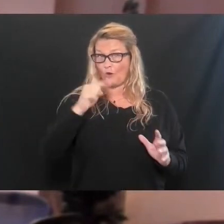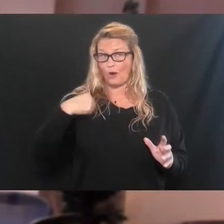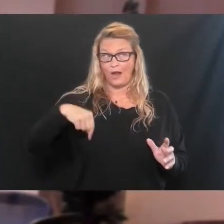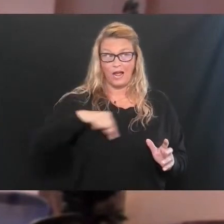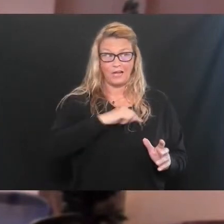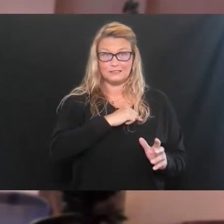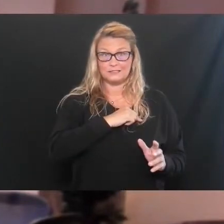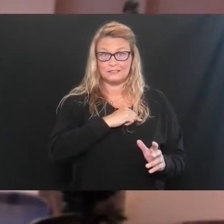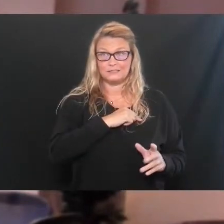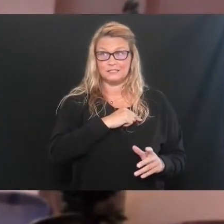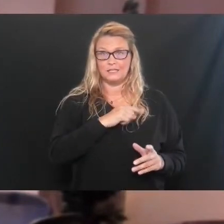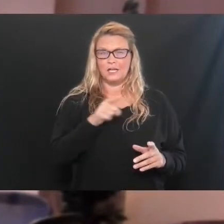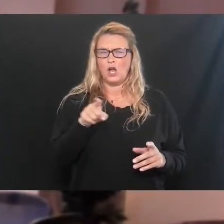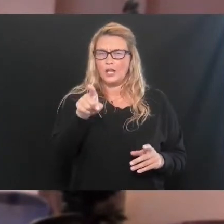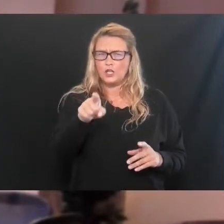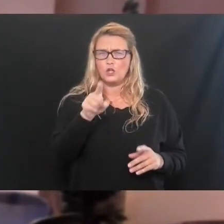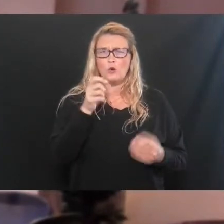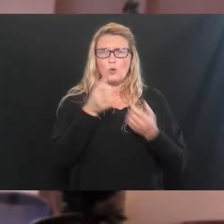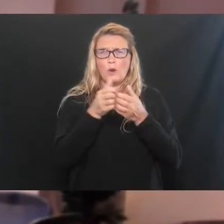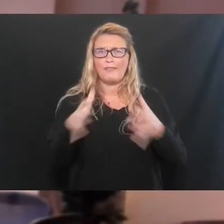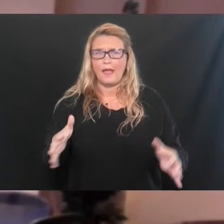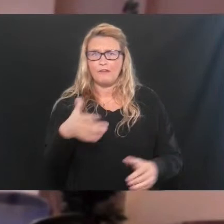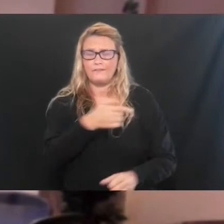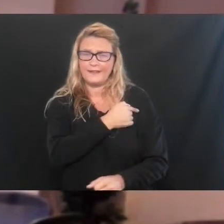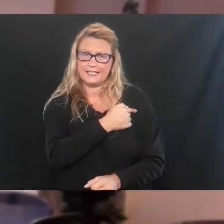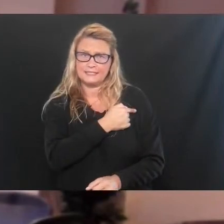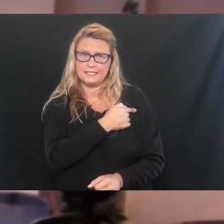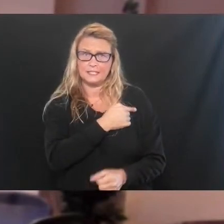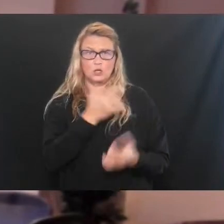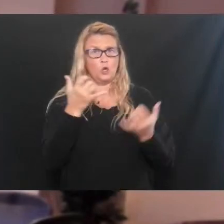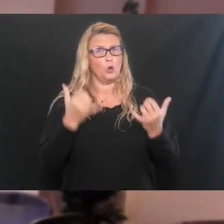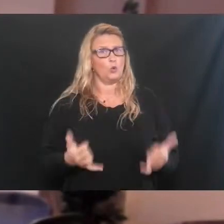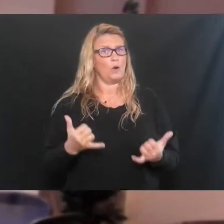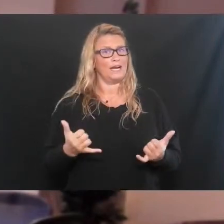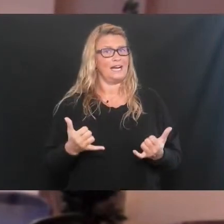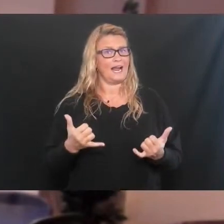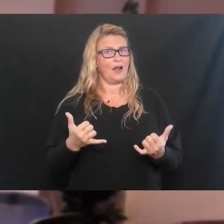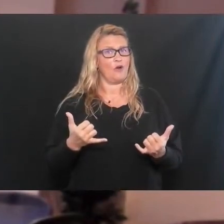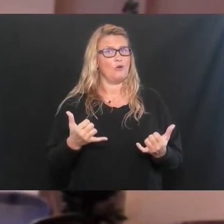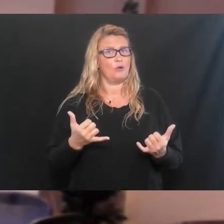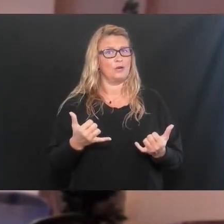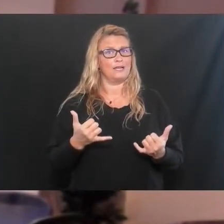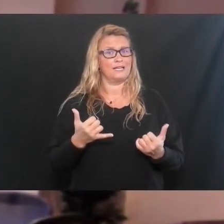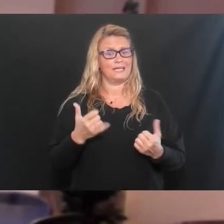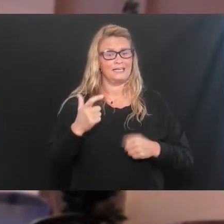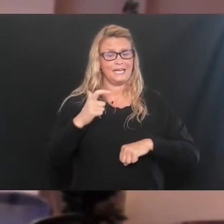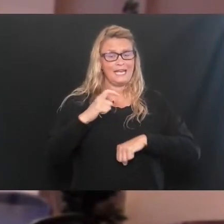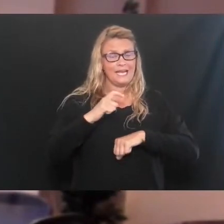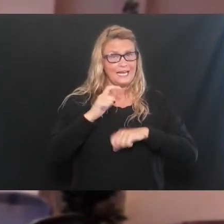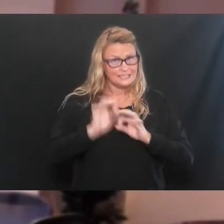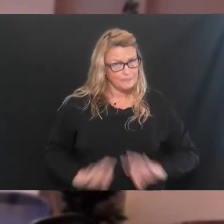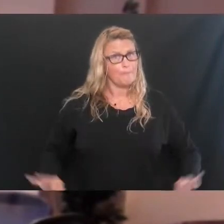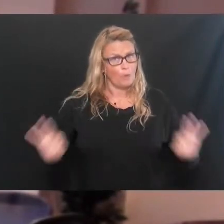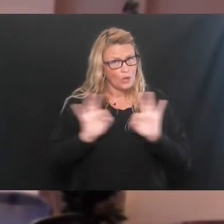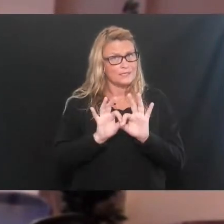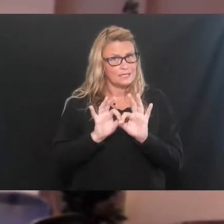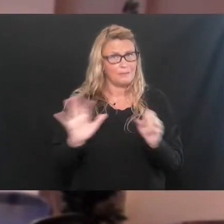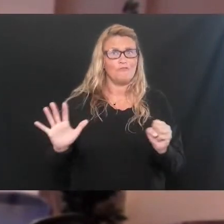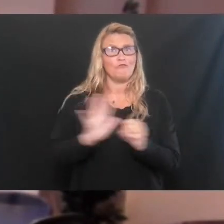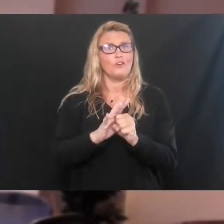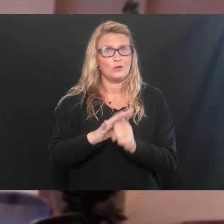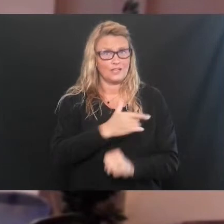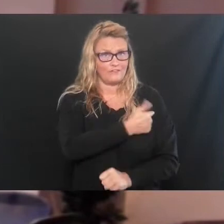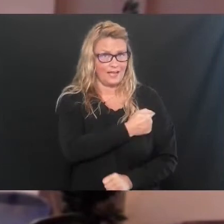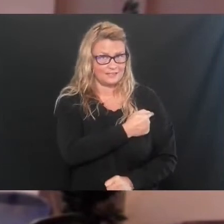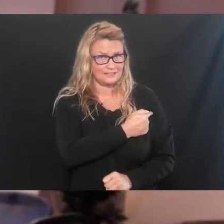been vaccinated, it is the time right now to be completely vaccinated. Really important with the Delta variant